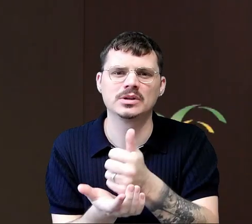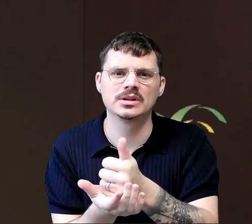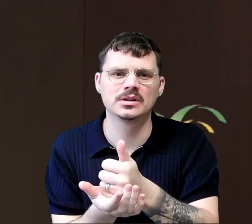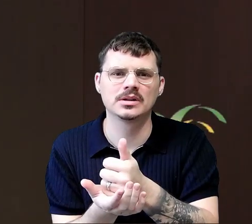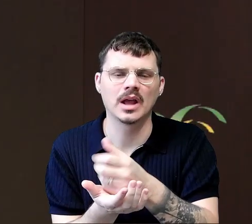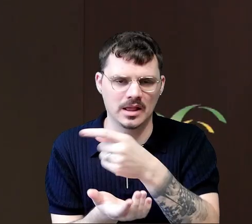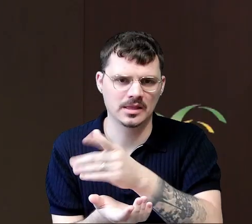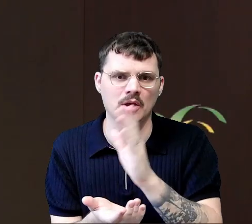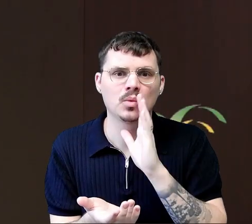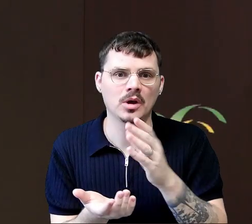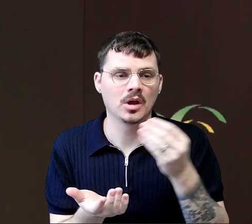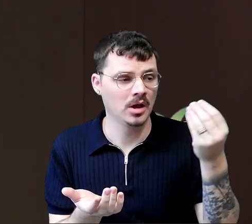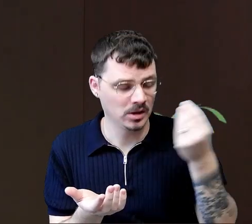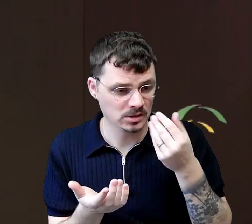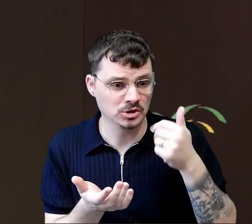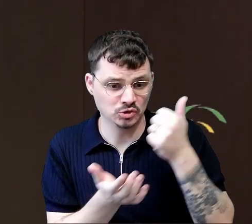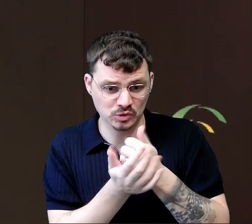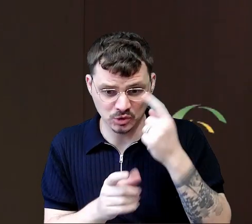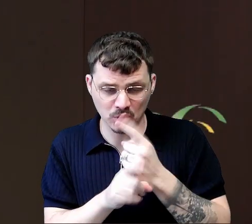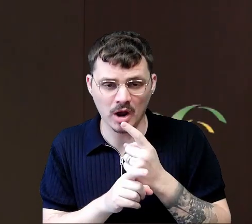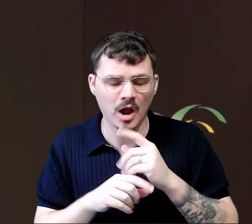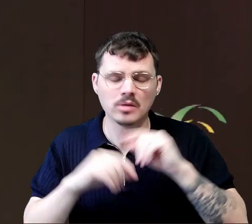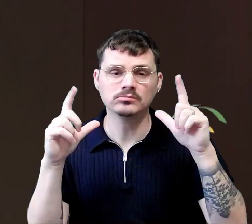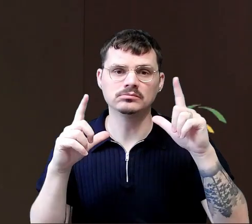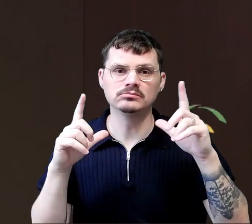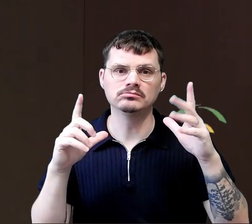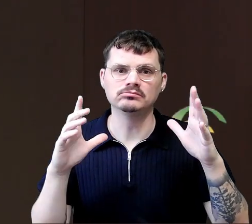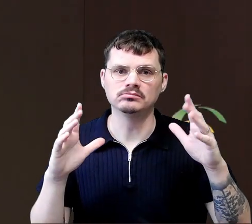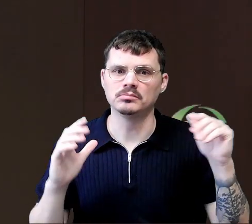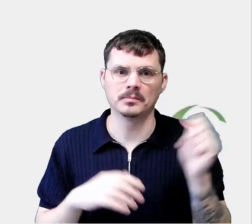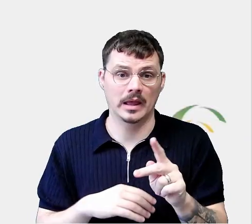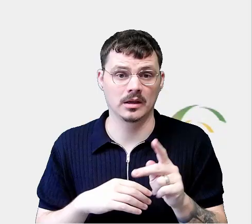wake right up when it's recognized and treated.